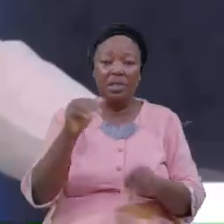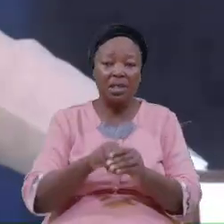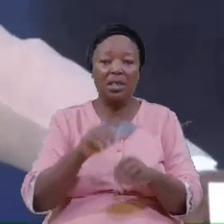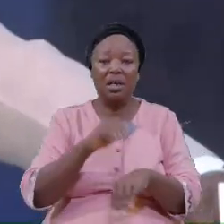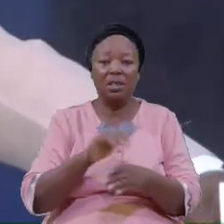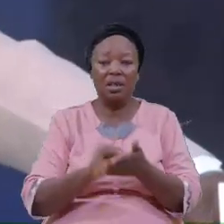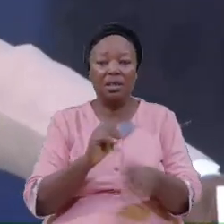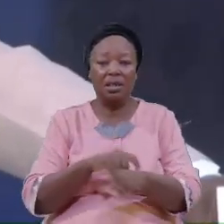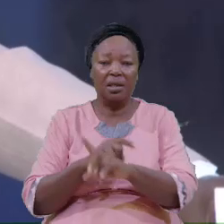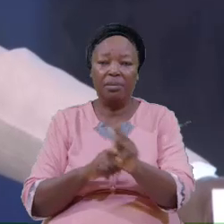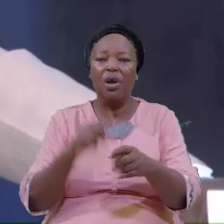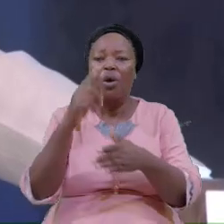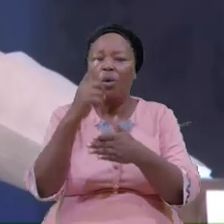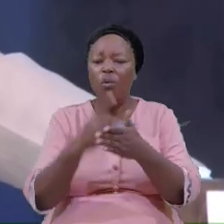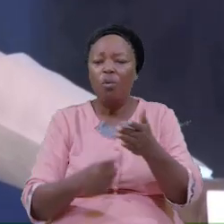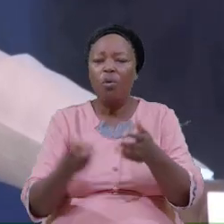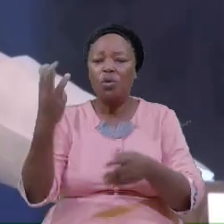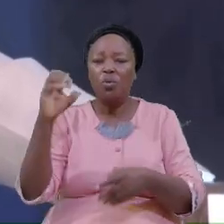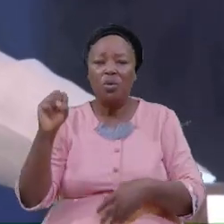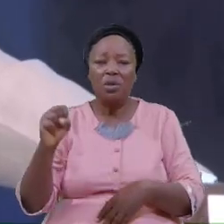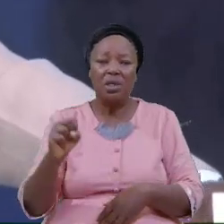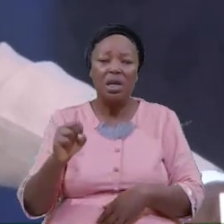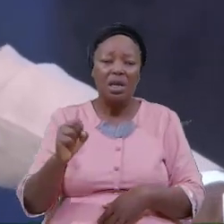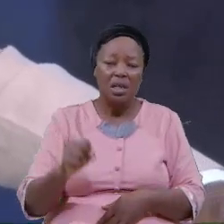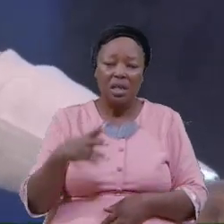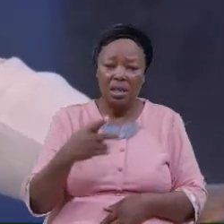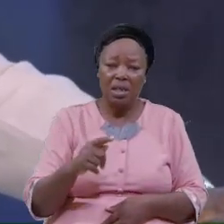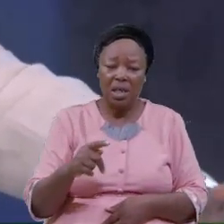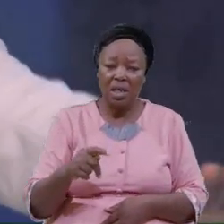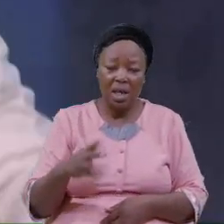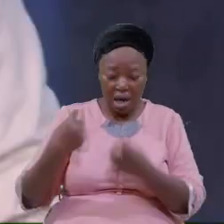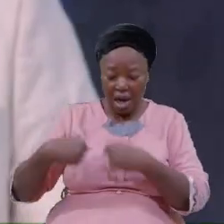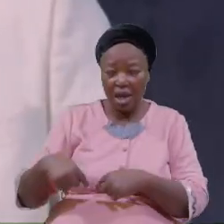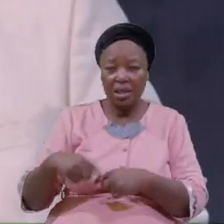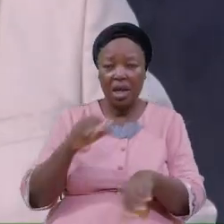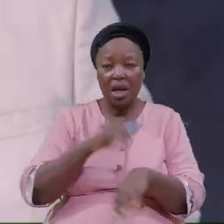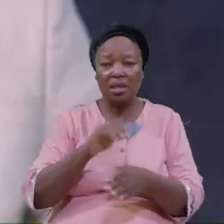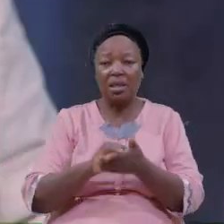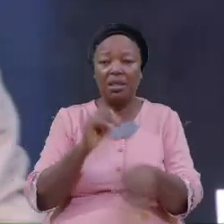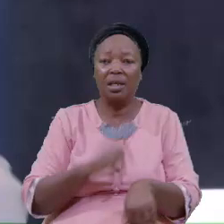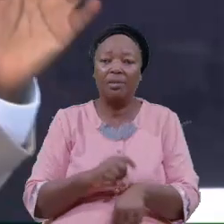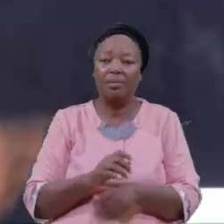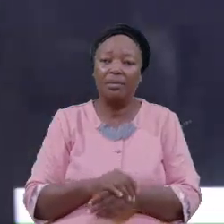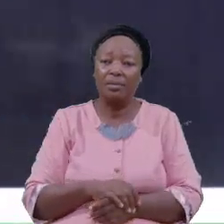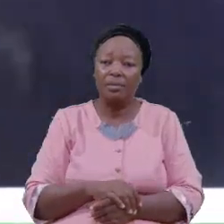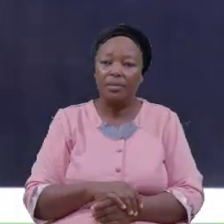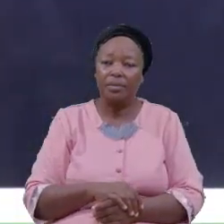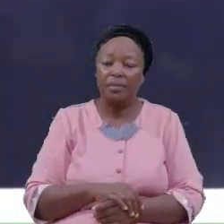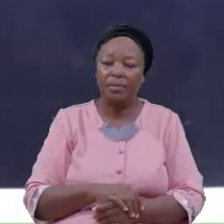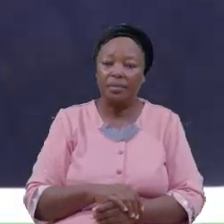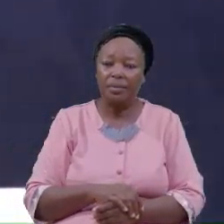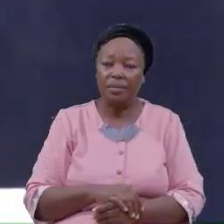What was his stage of heart at that time? Well, you know the